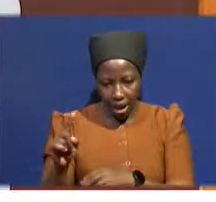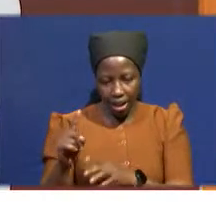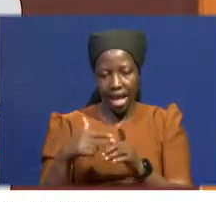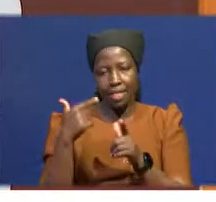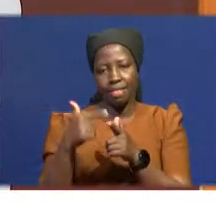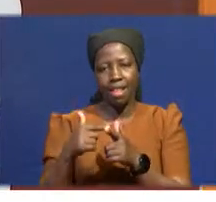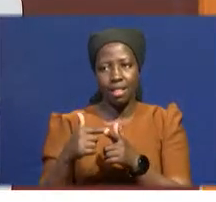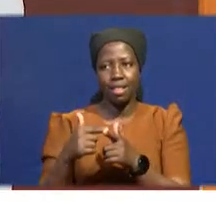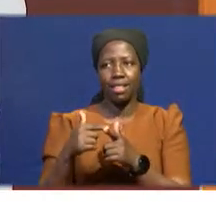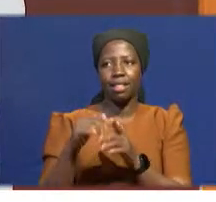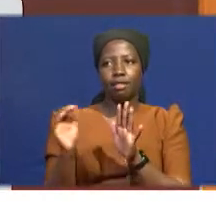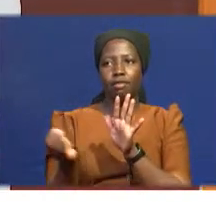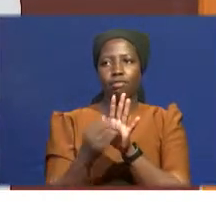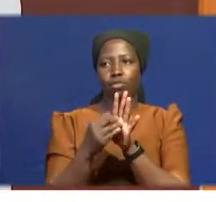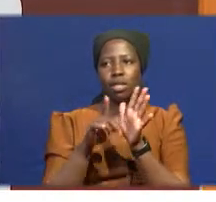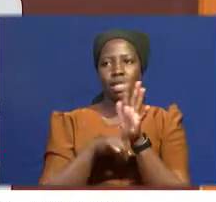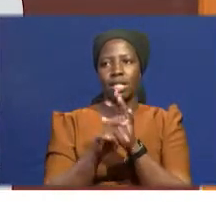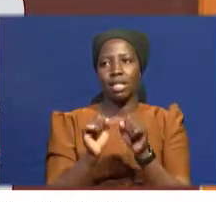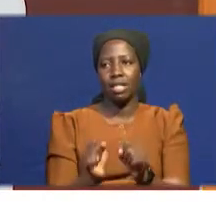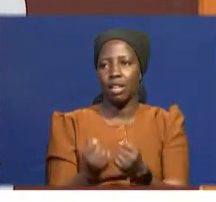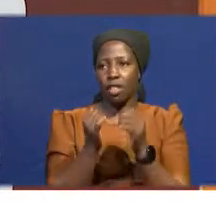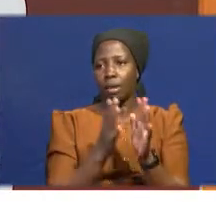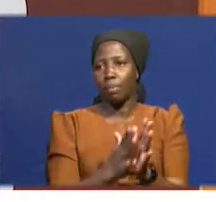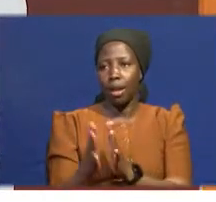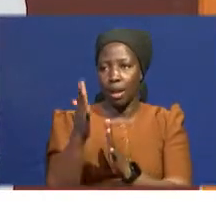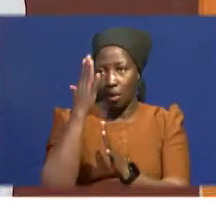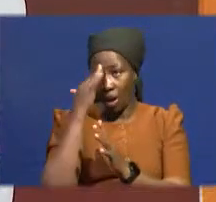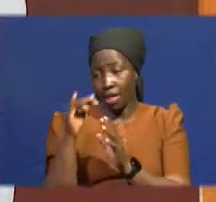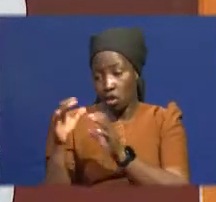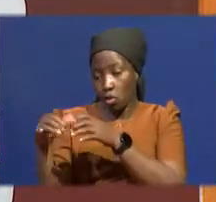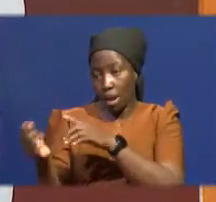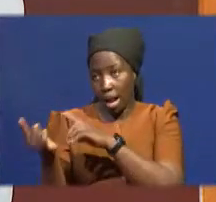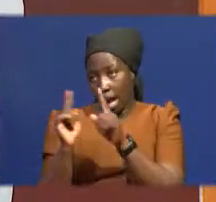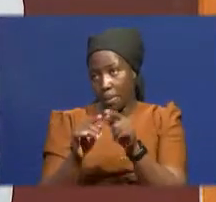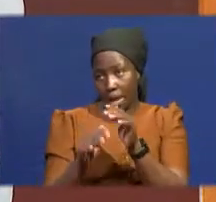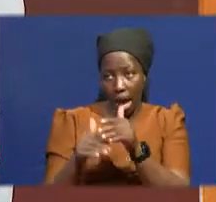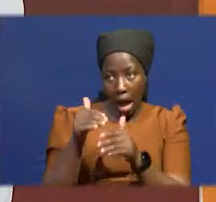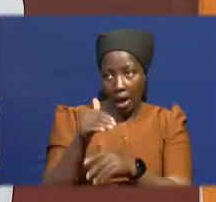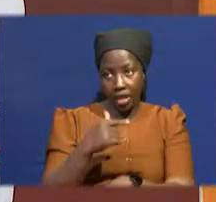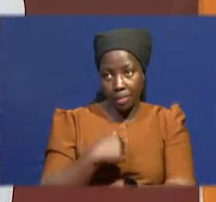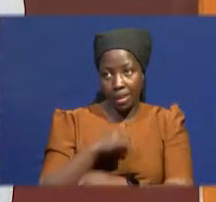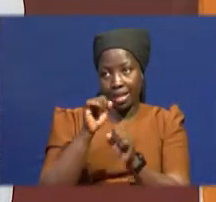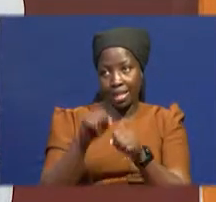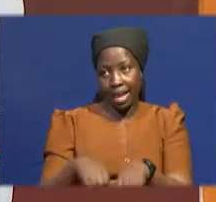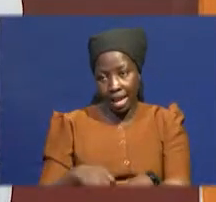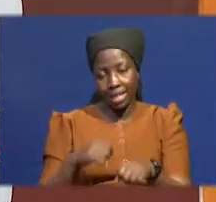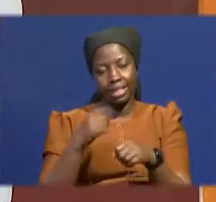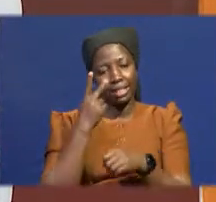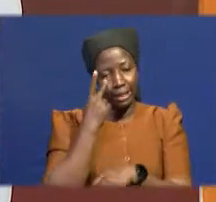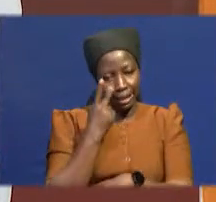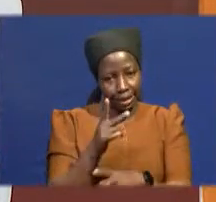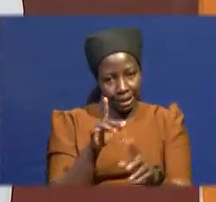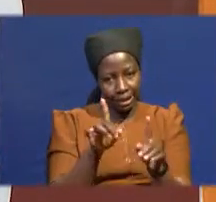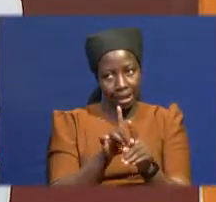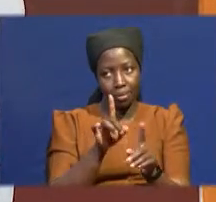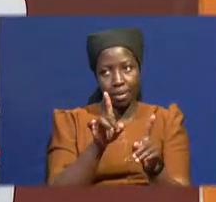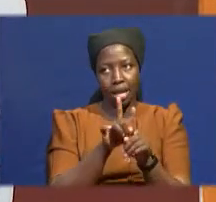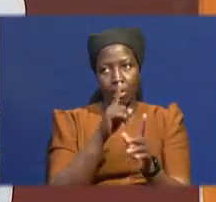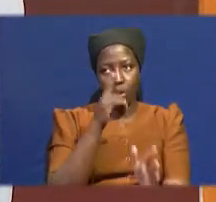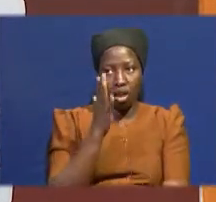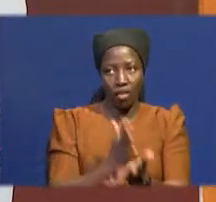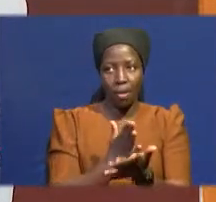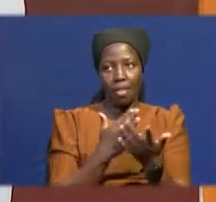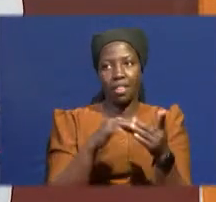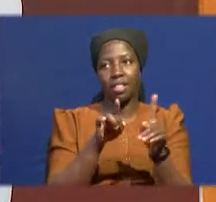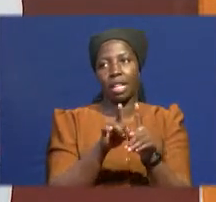note the change in the safety plan so that the convoys coming after me can then make a note of the same and just confirm that the same